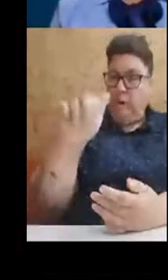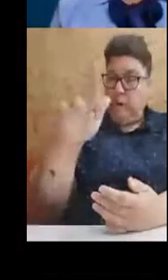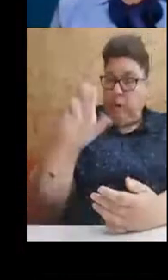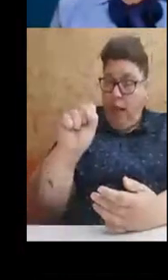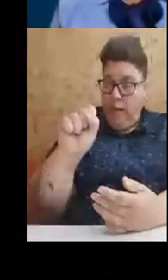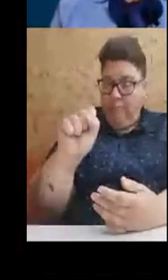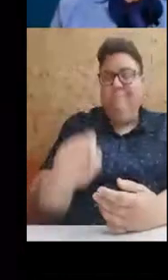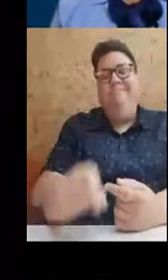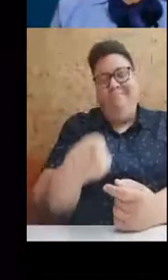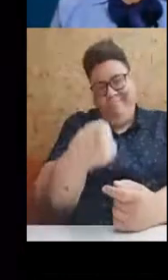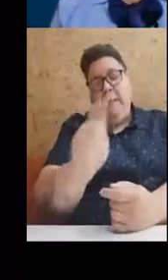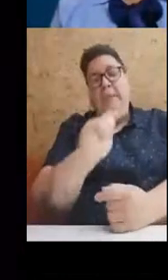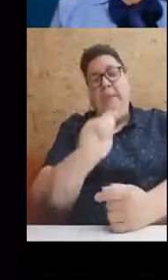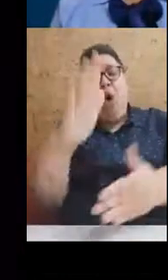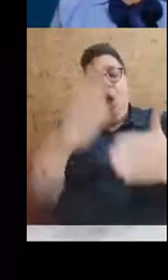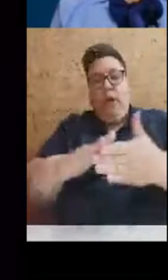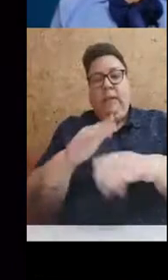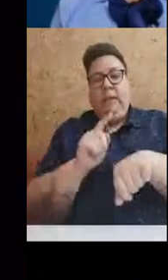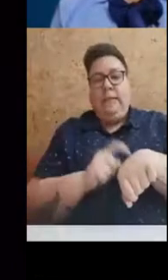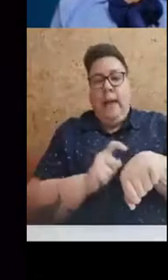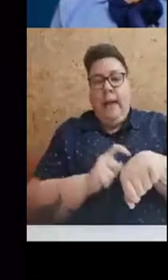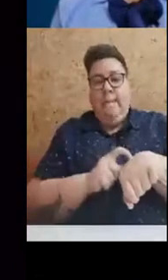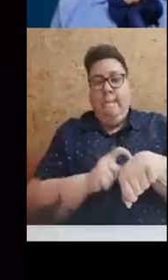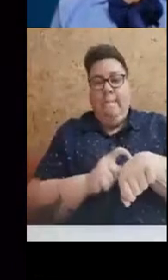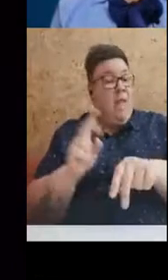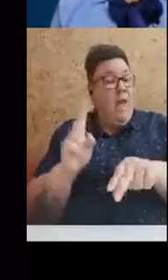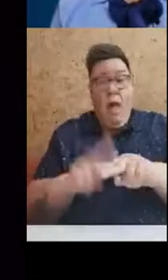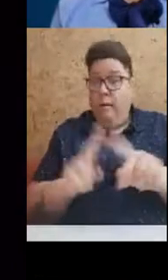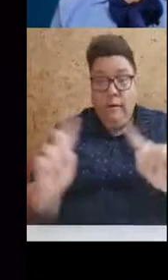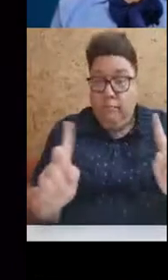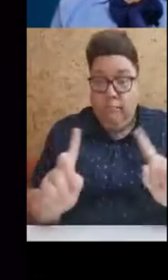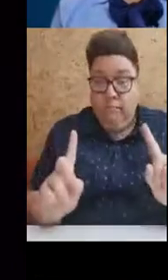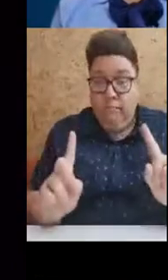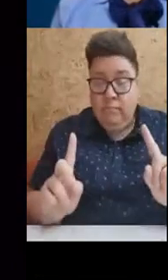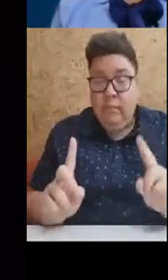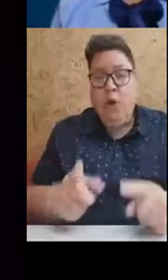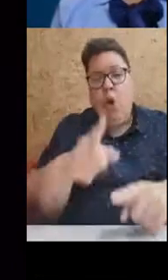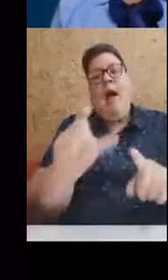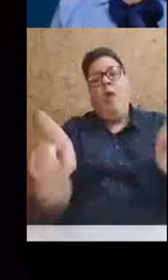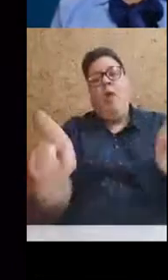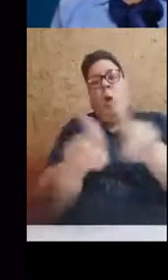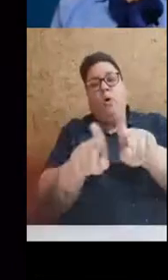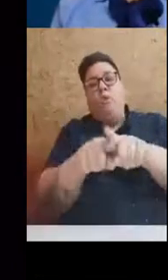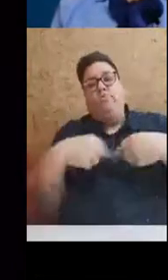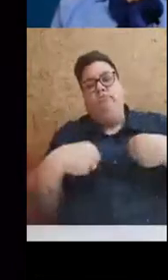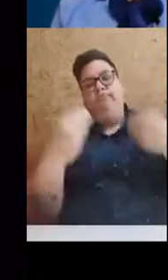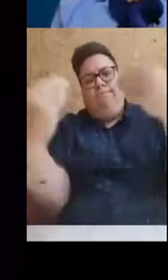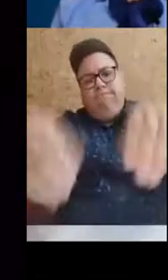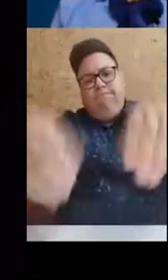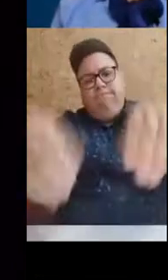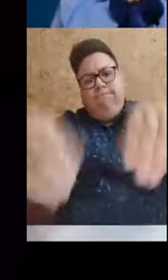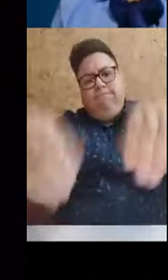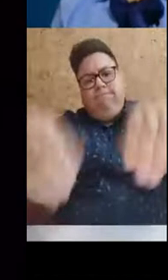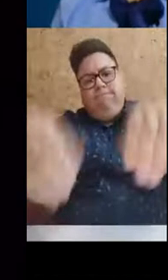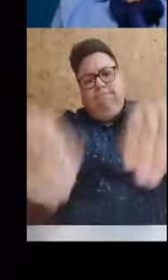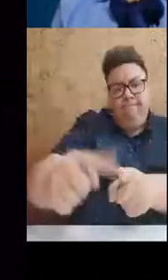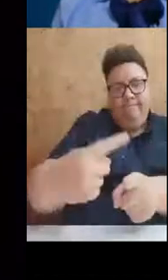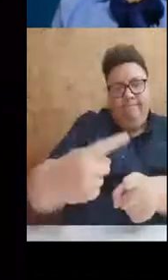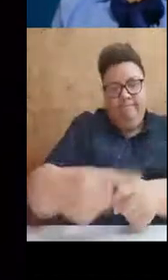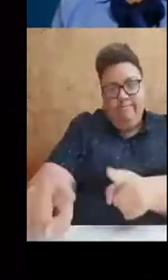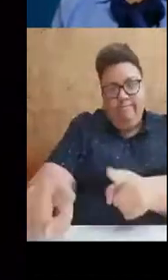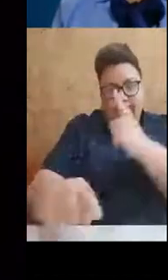on time. If not possible, I can also make payment arrangements. This oil all